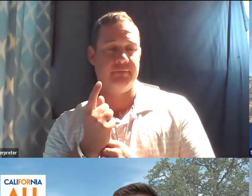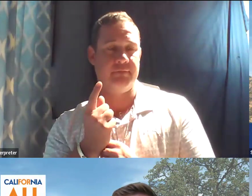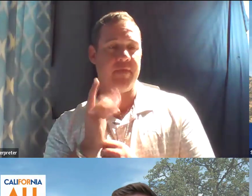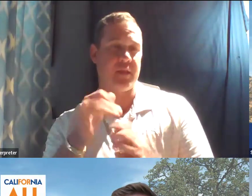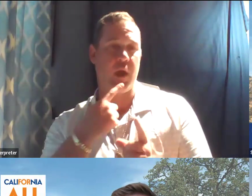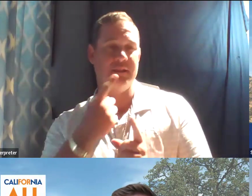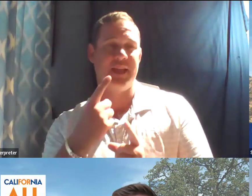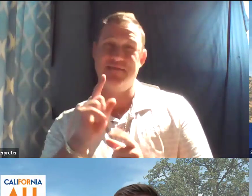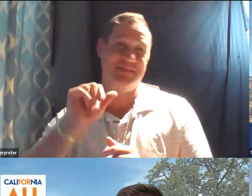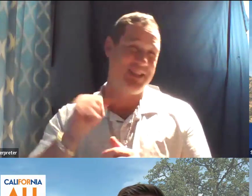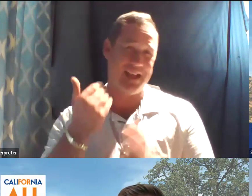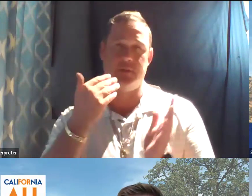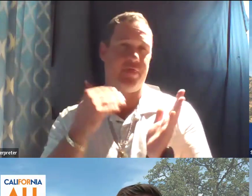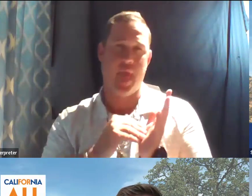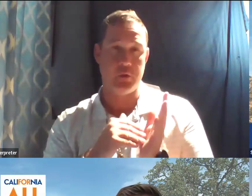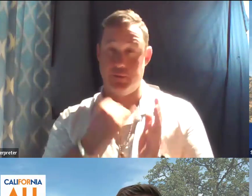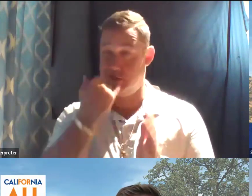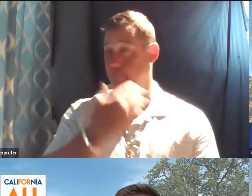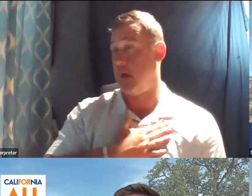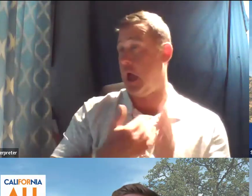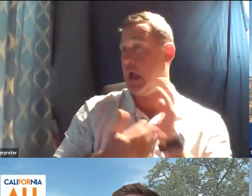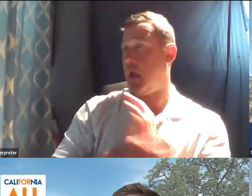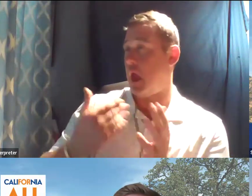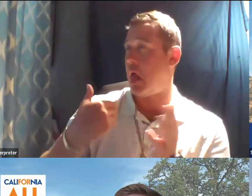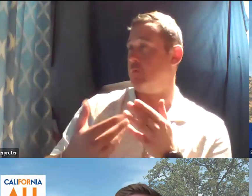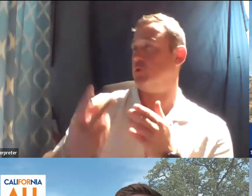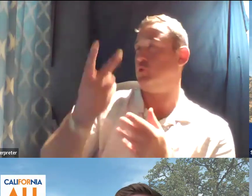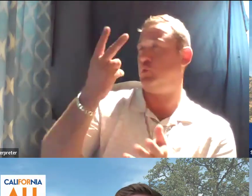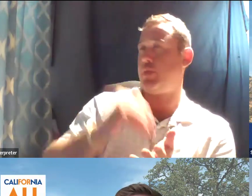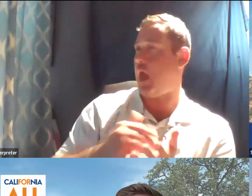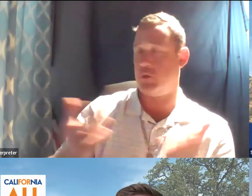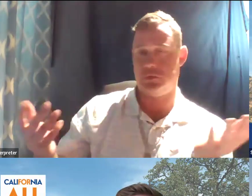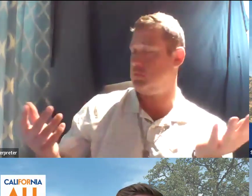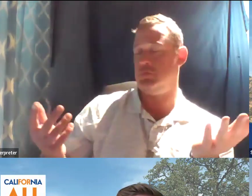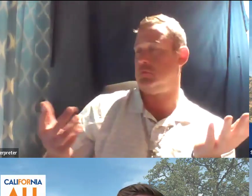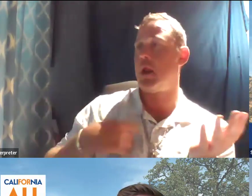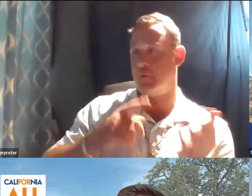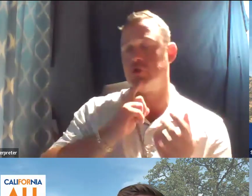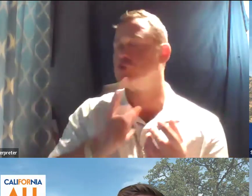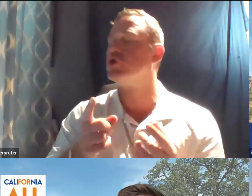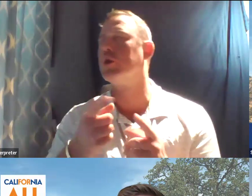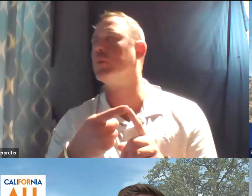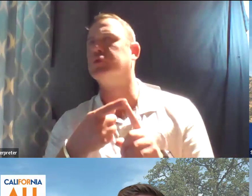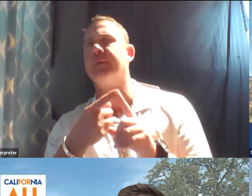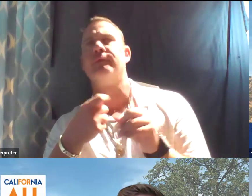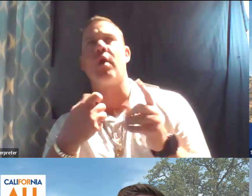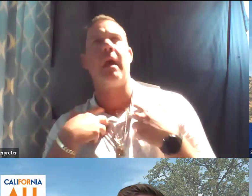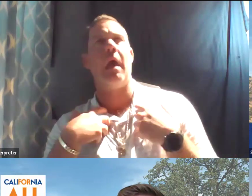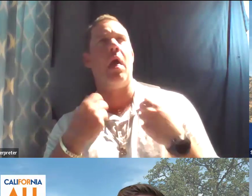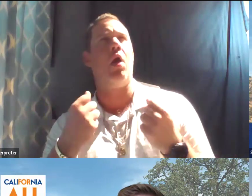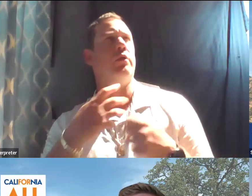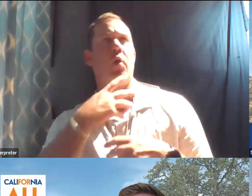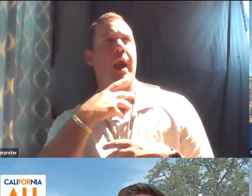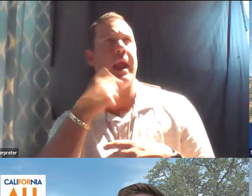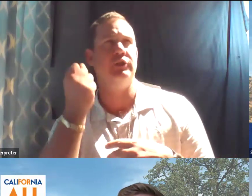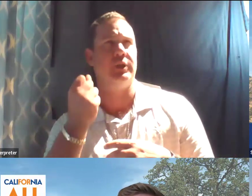That's why I say tens of thousands, because if my county got close to 2,000, like I don't know what, and I'm pretty sure it came from like health or aging